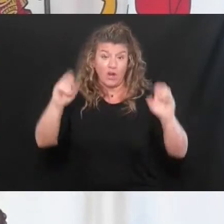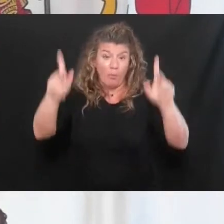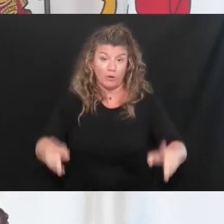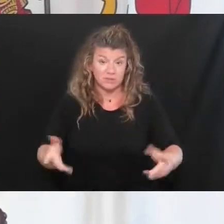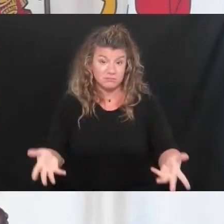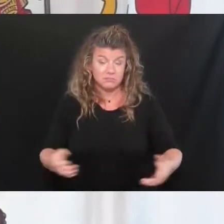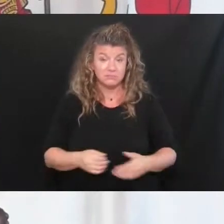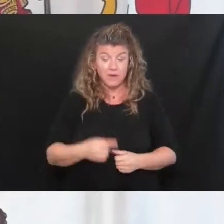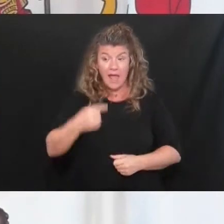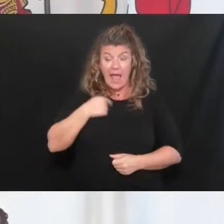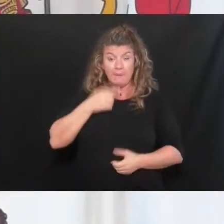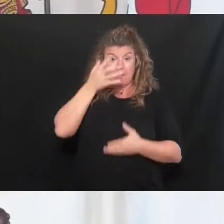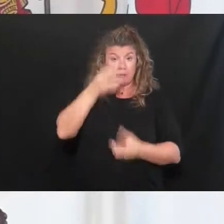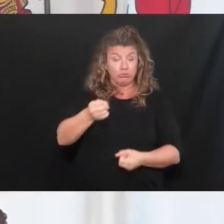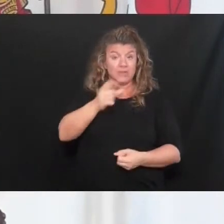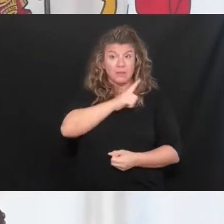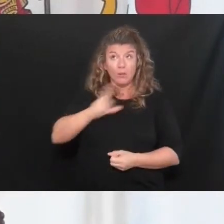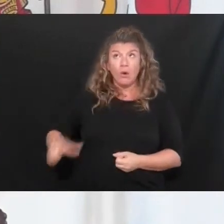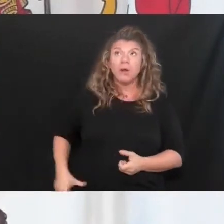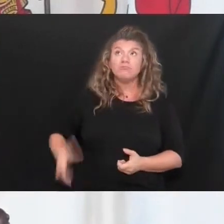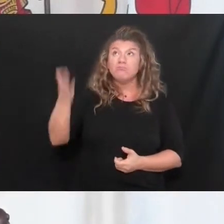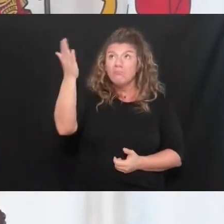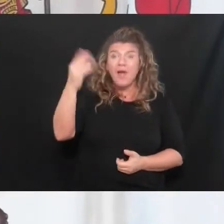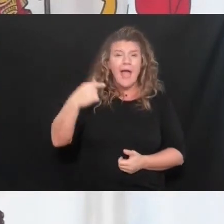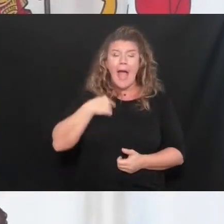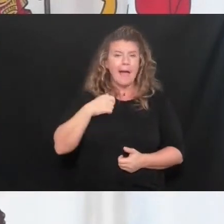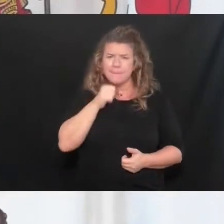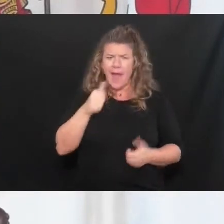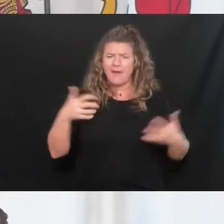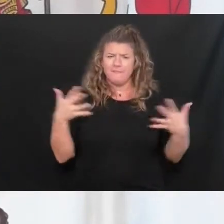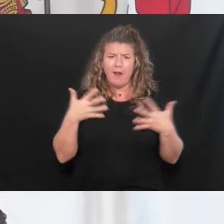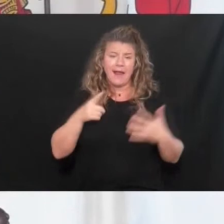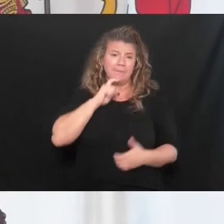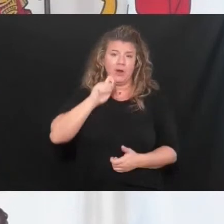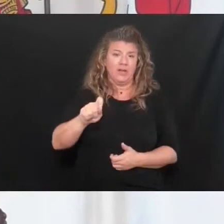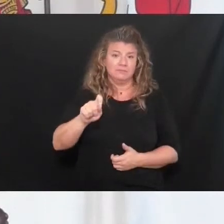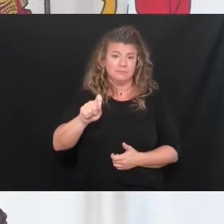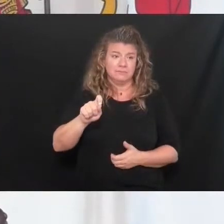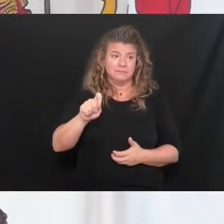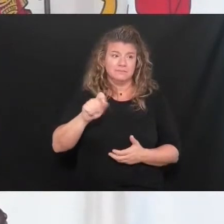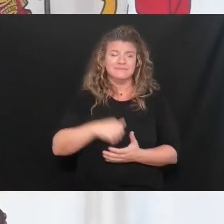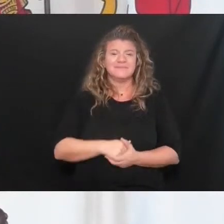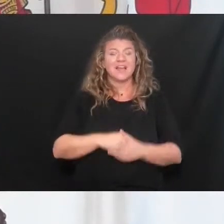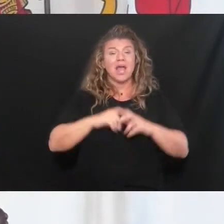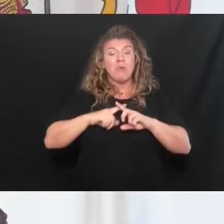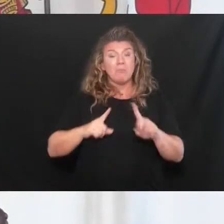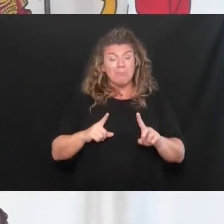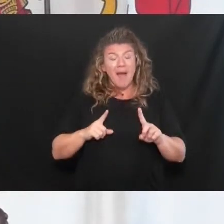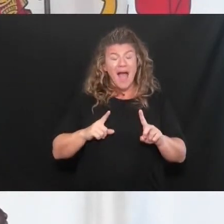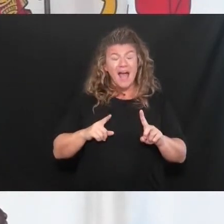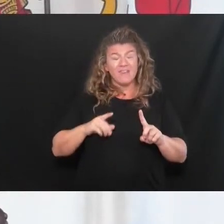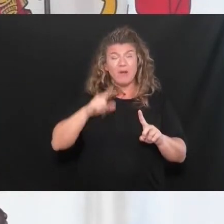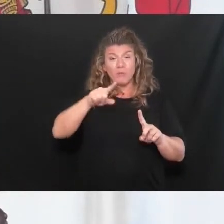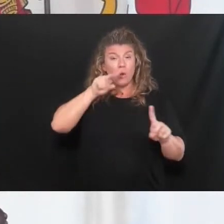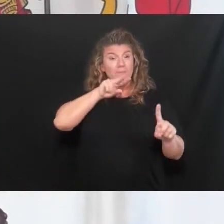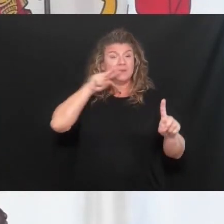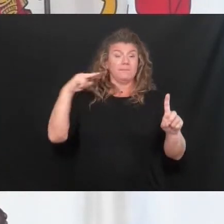trust in the good Lord, and I'm not going to be afraid, period. From the standpoint of